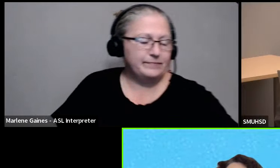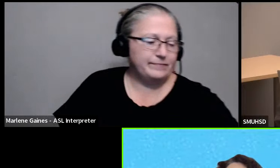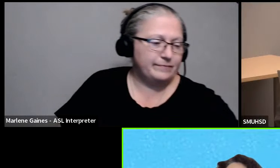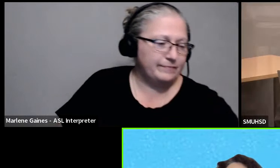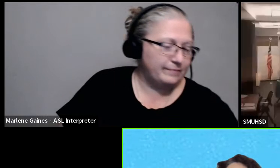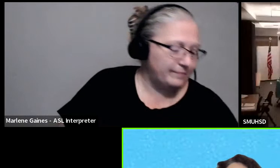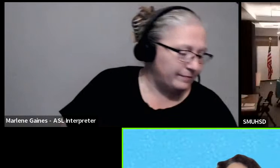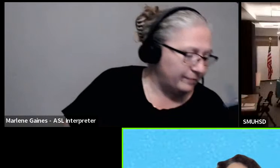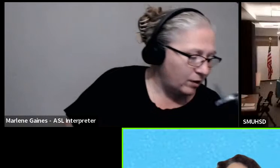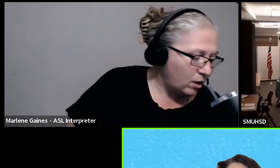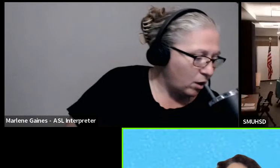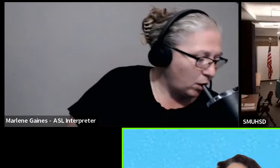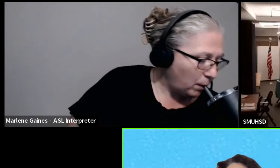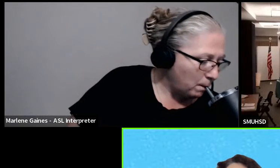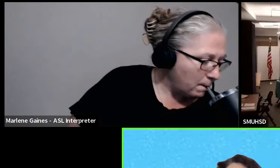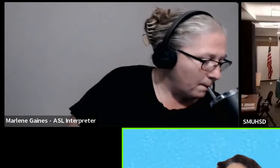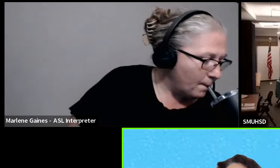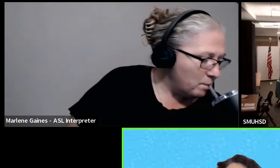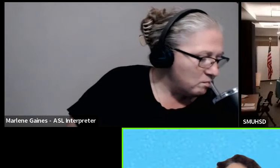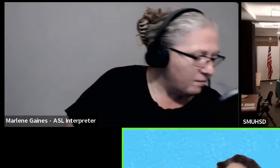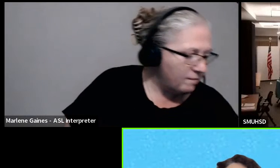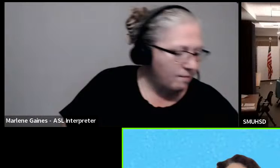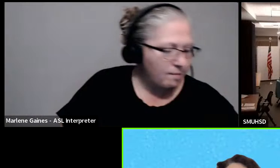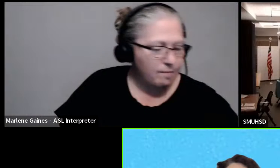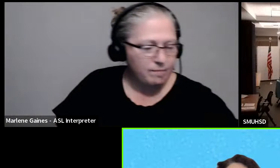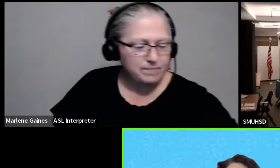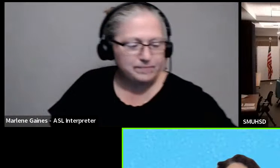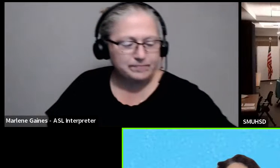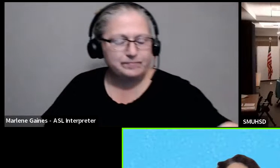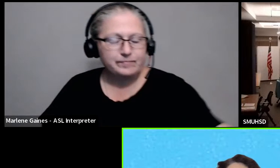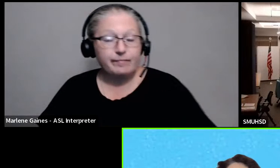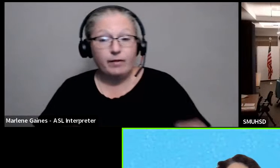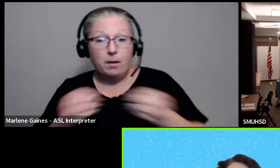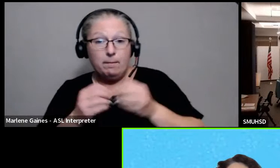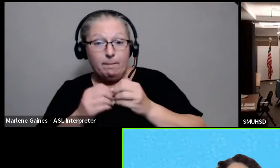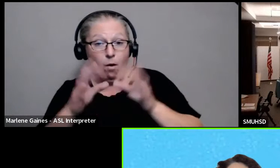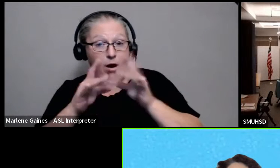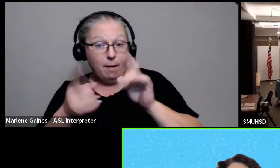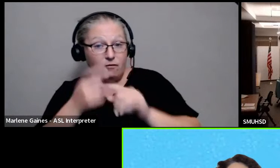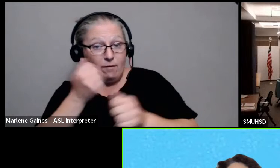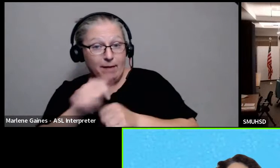Okay, are there any other comments from anybody else?